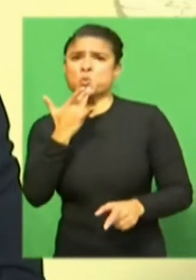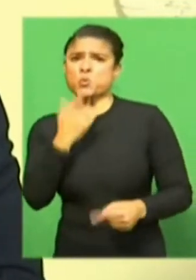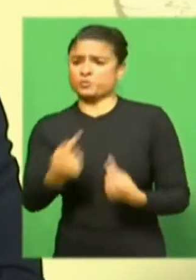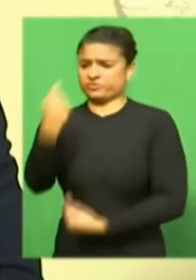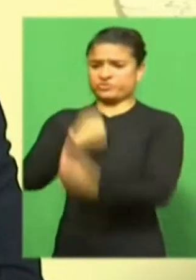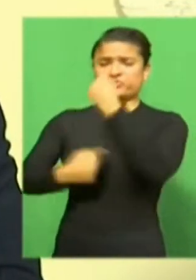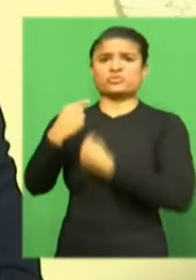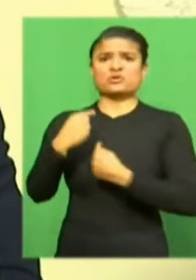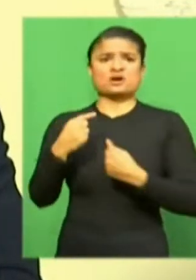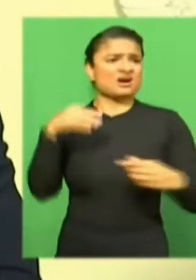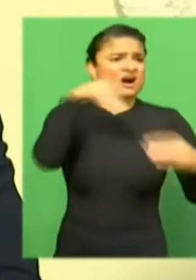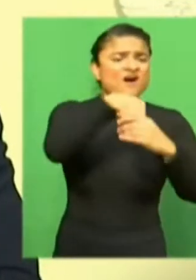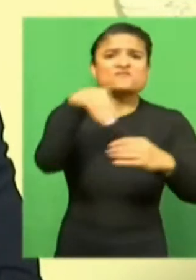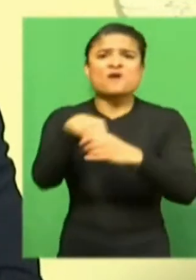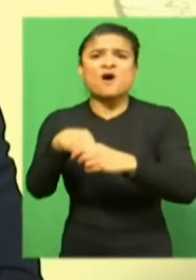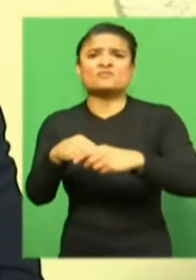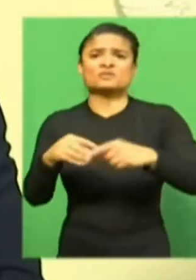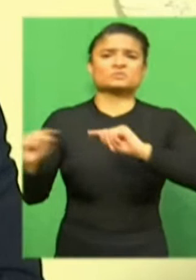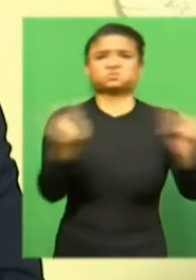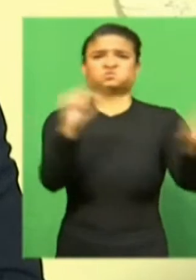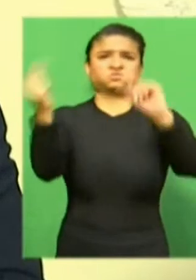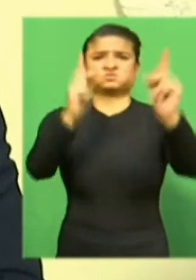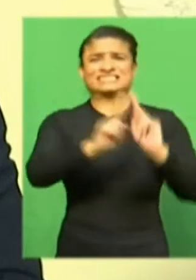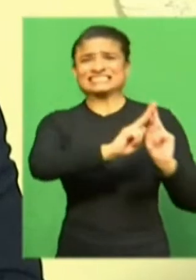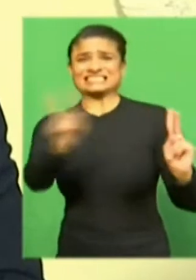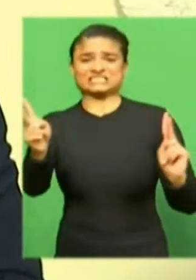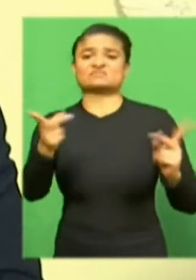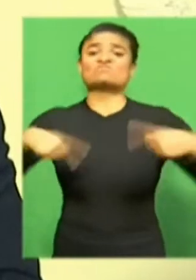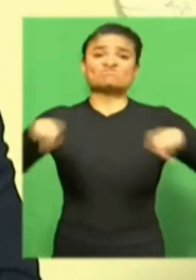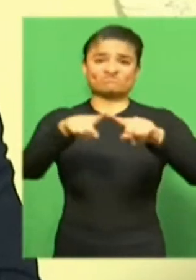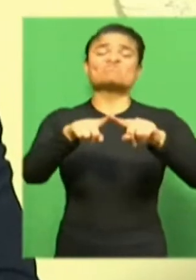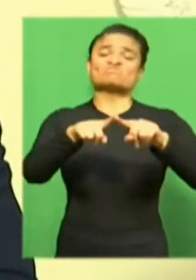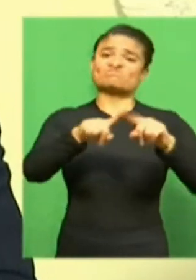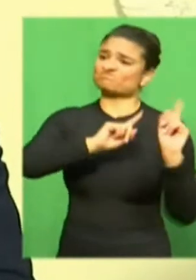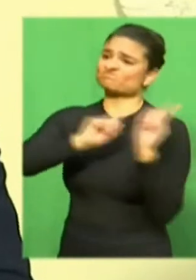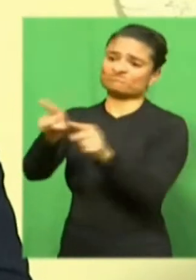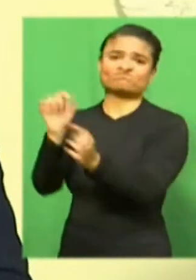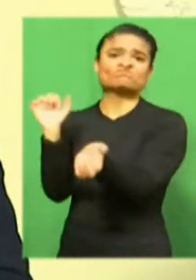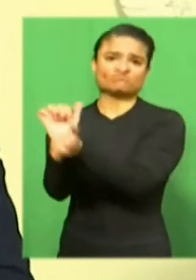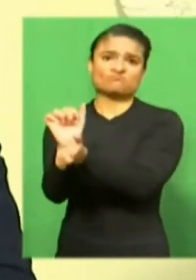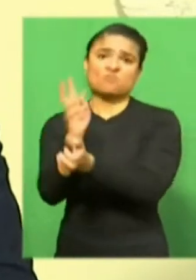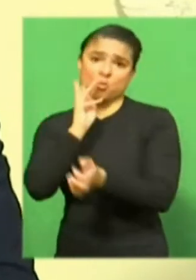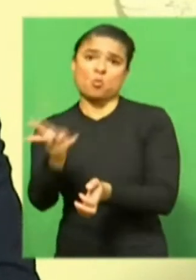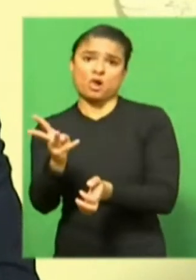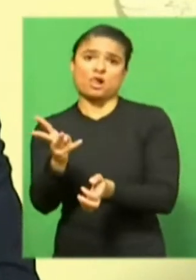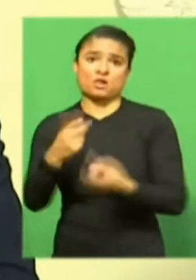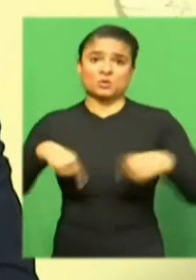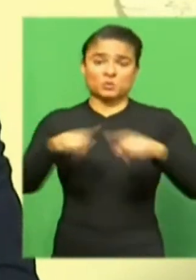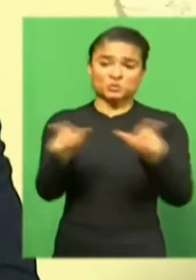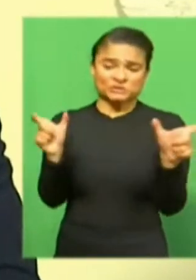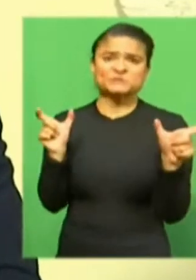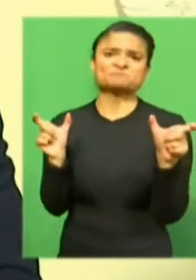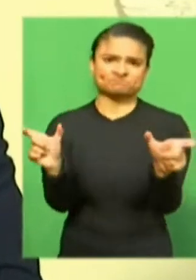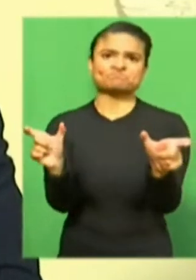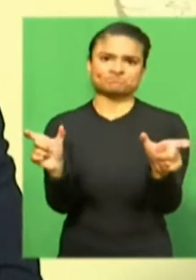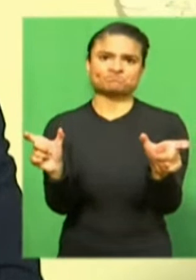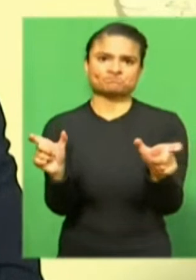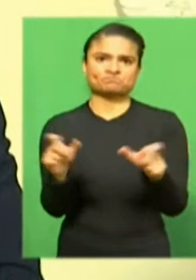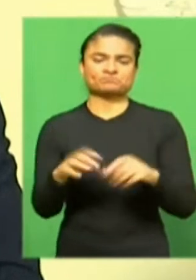full might of the law. While we have acknowledged that our response was too